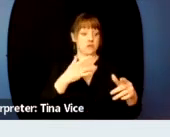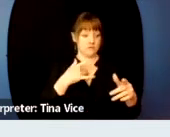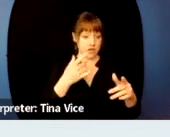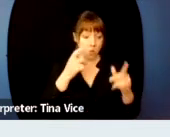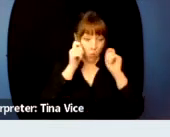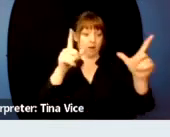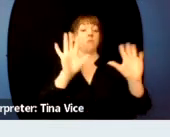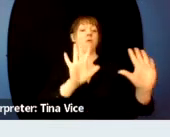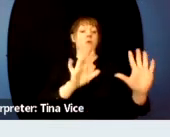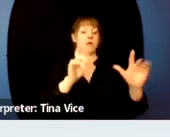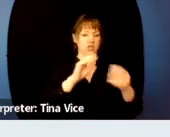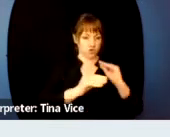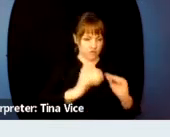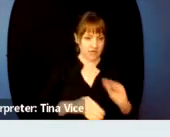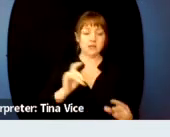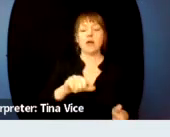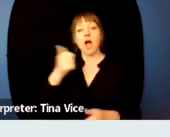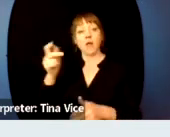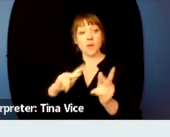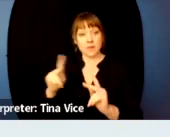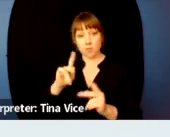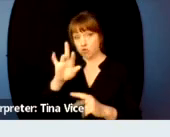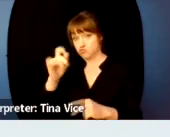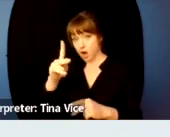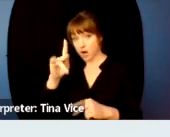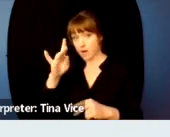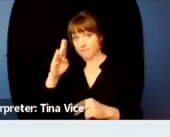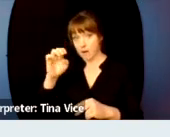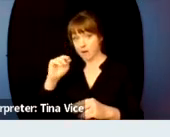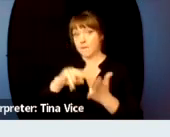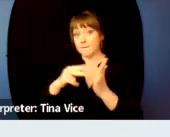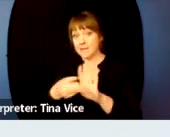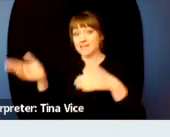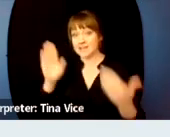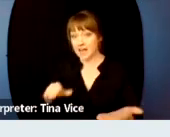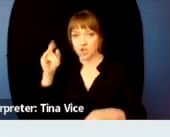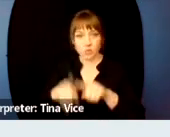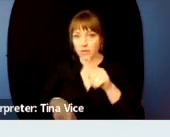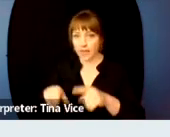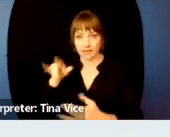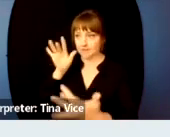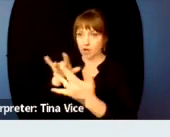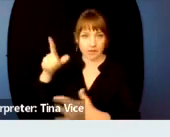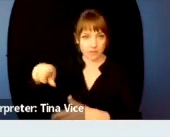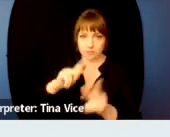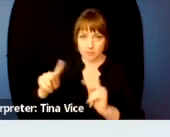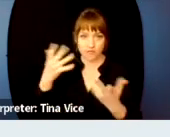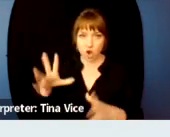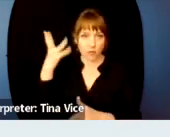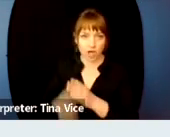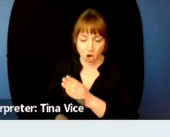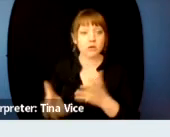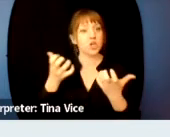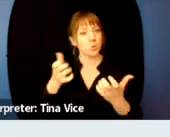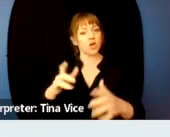lot of people means death. And we are not able to help people who have already passed on. And so we want to be making these interventions early